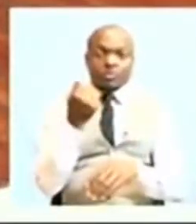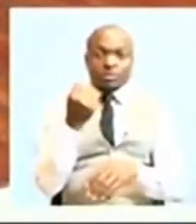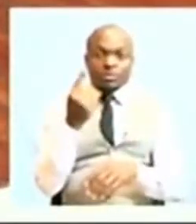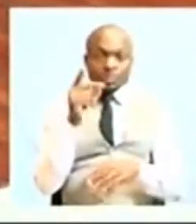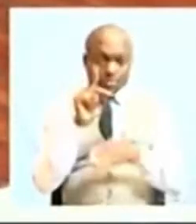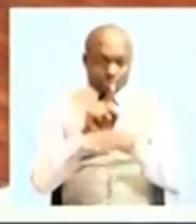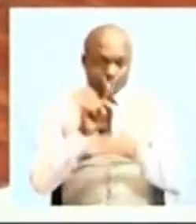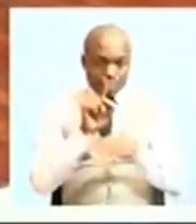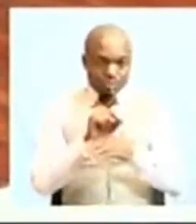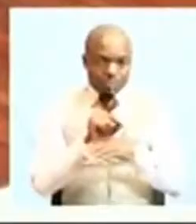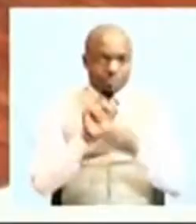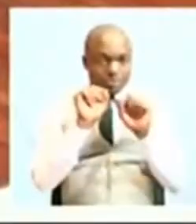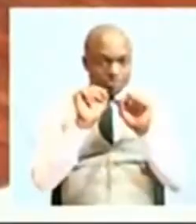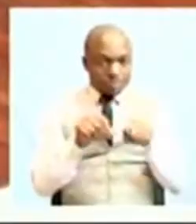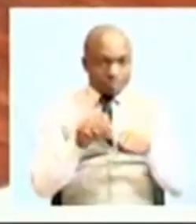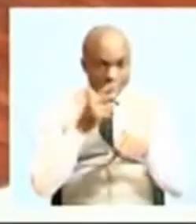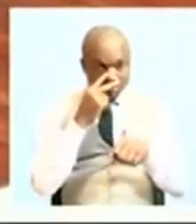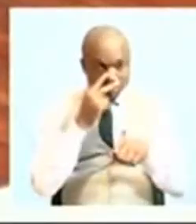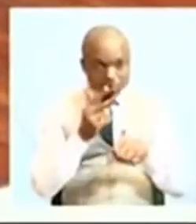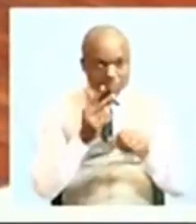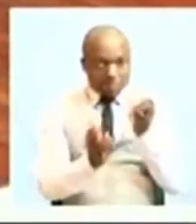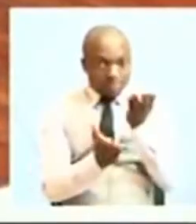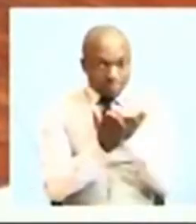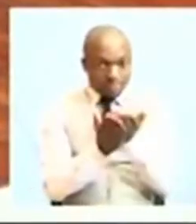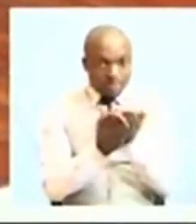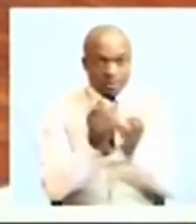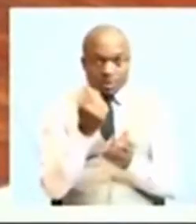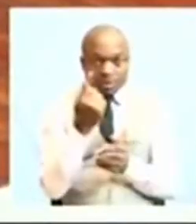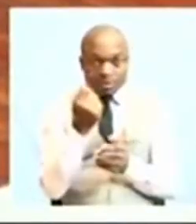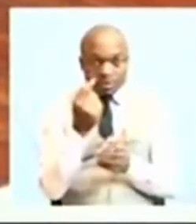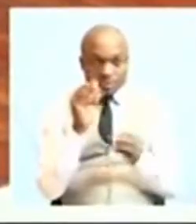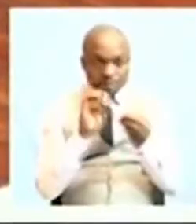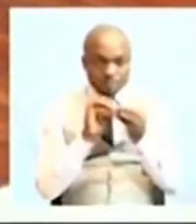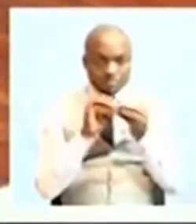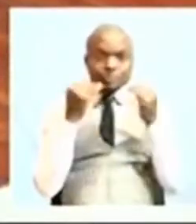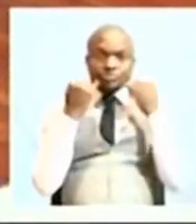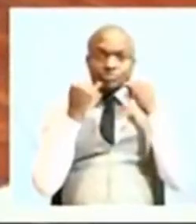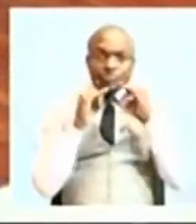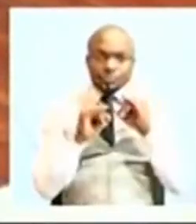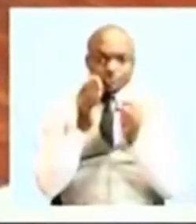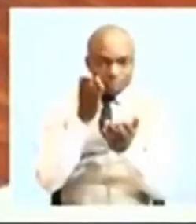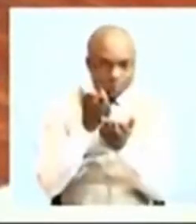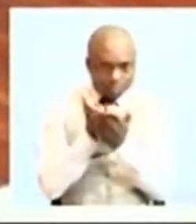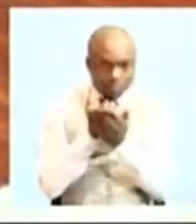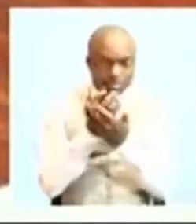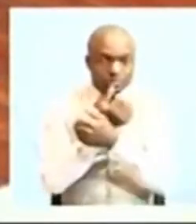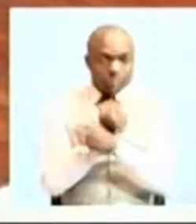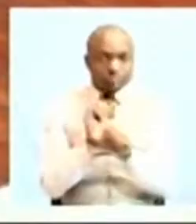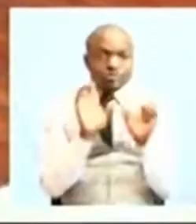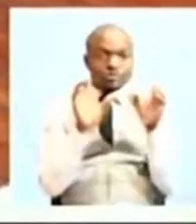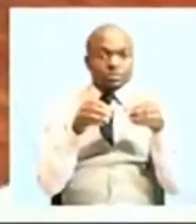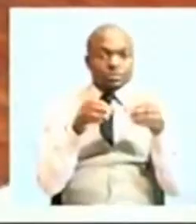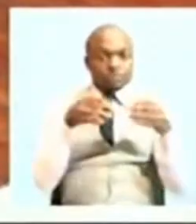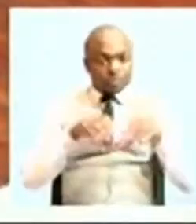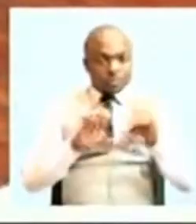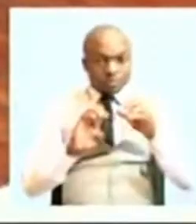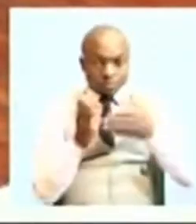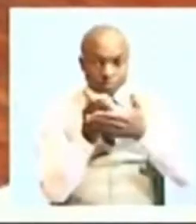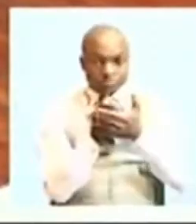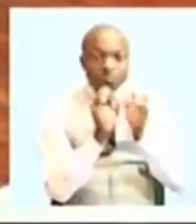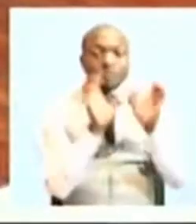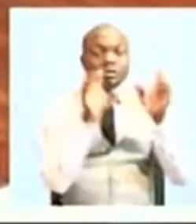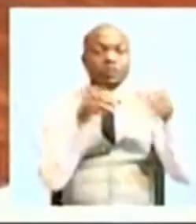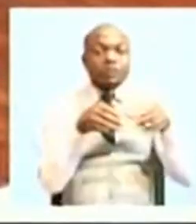projects. Kindly refer to Appendix 11 for details. Remedial measure. The Council will continue to engage the